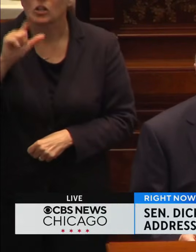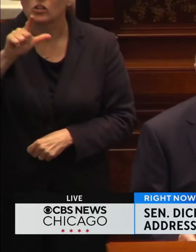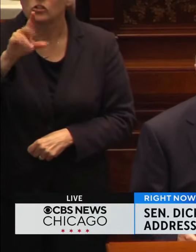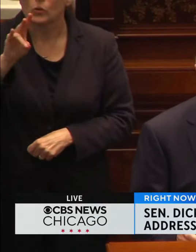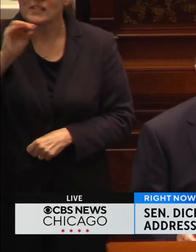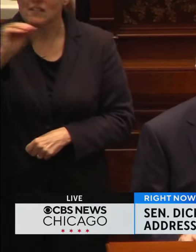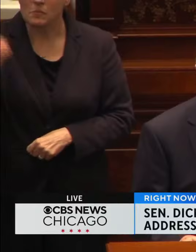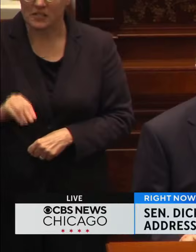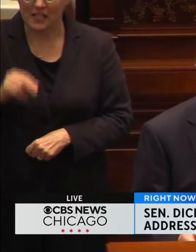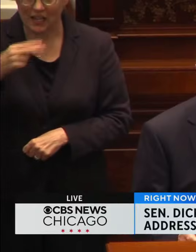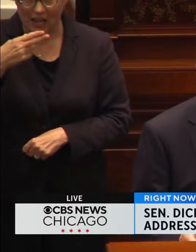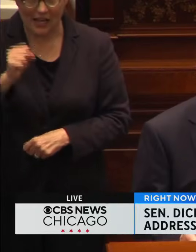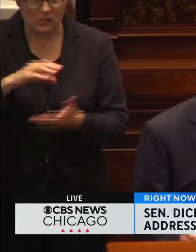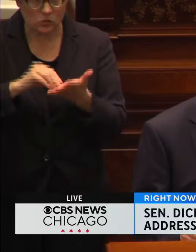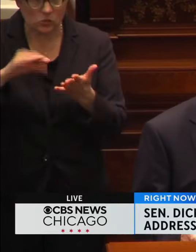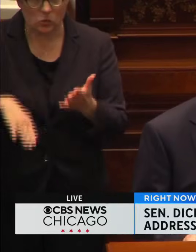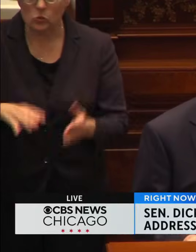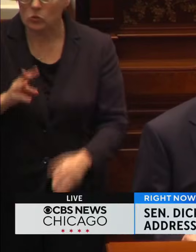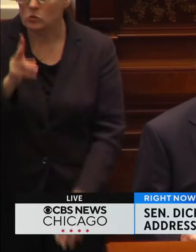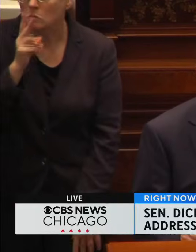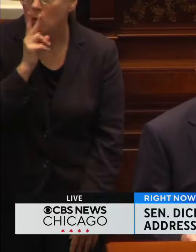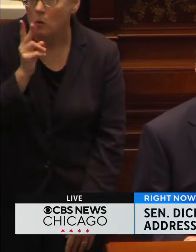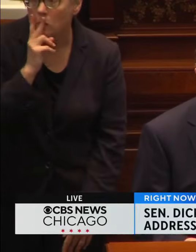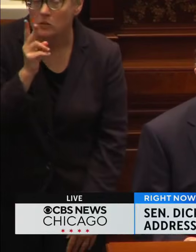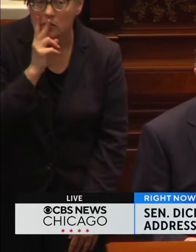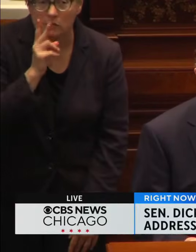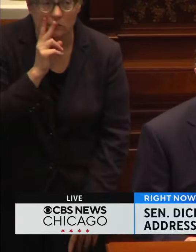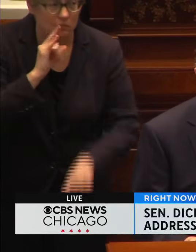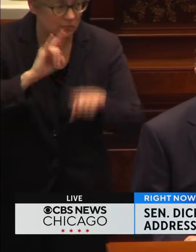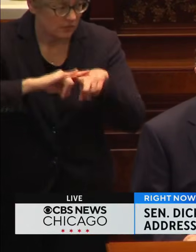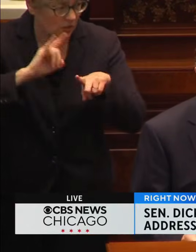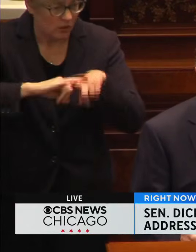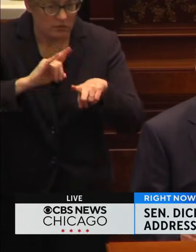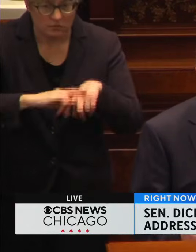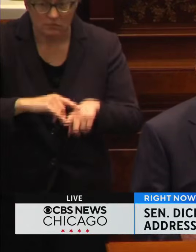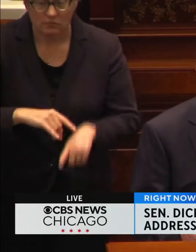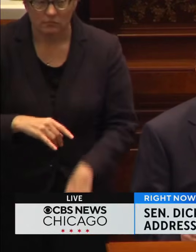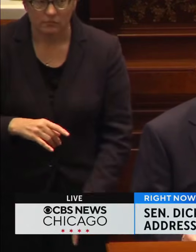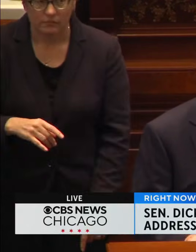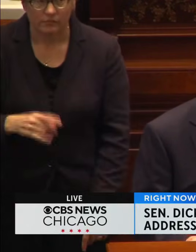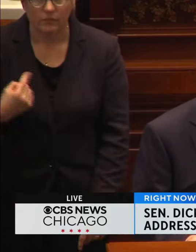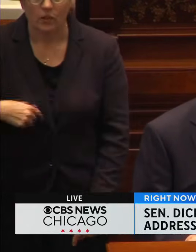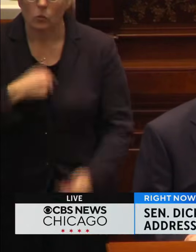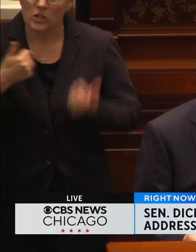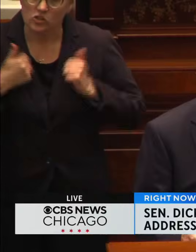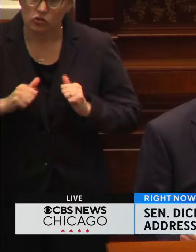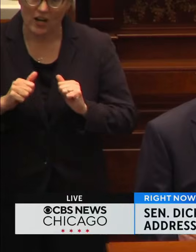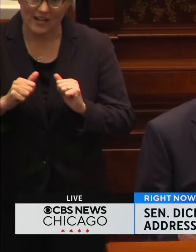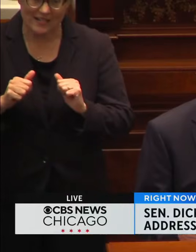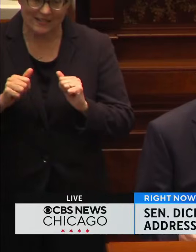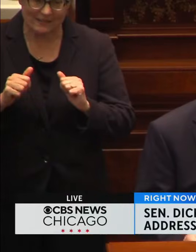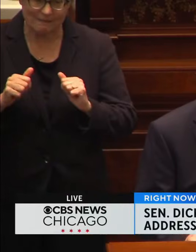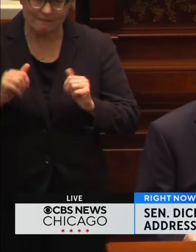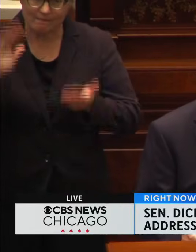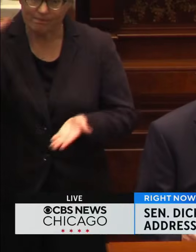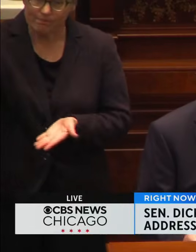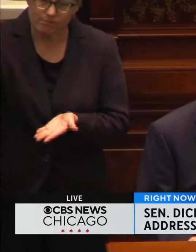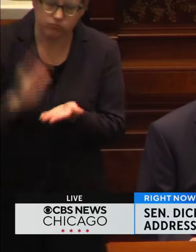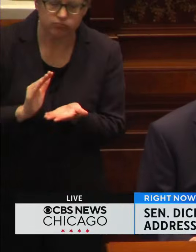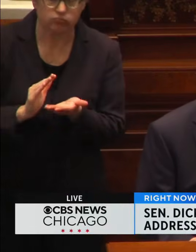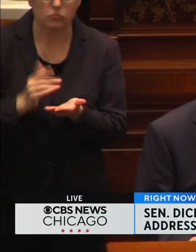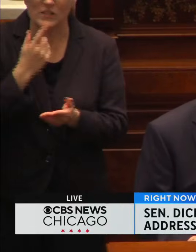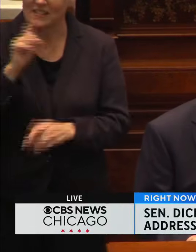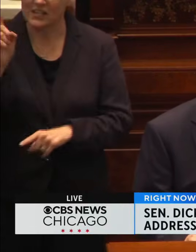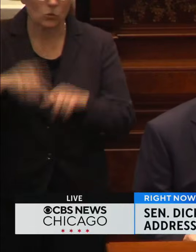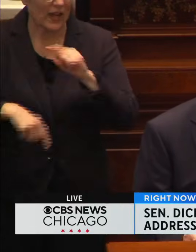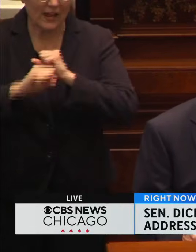27% of high school students smoked tobacco products, cigarettes. We went after them, the companies that were marketing to our